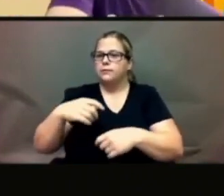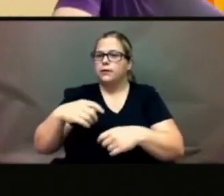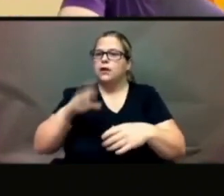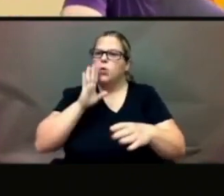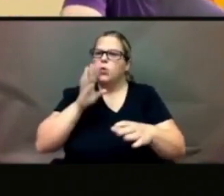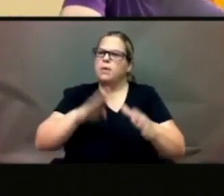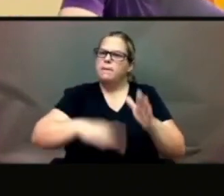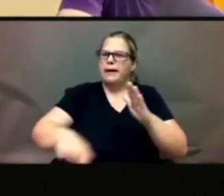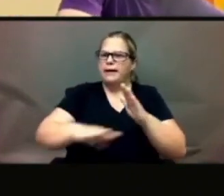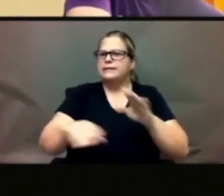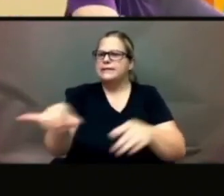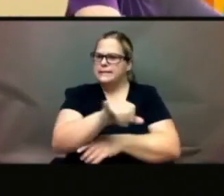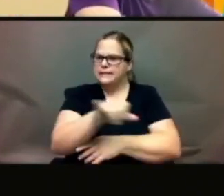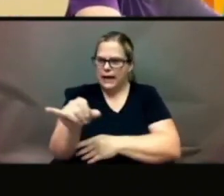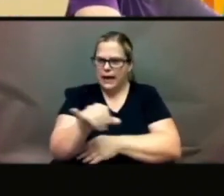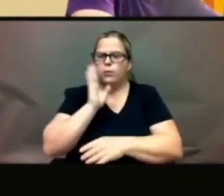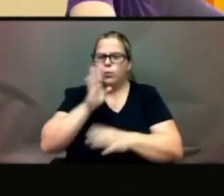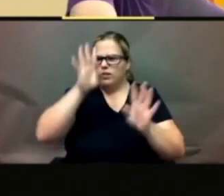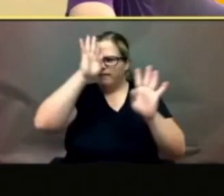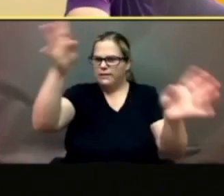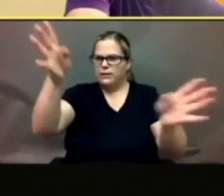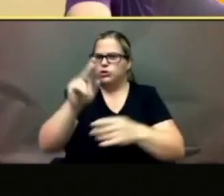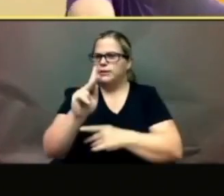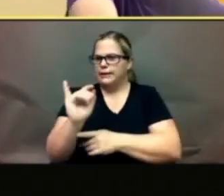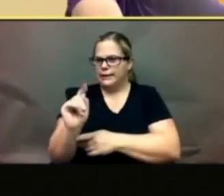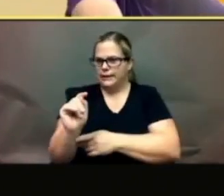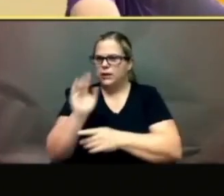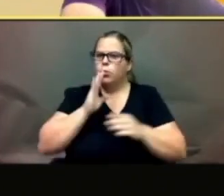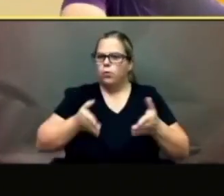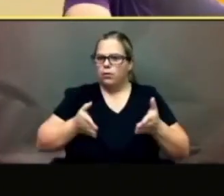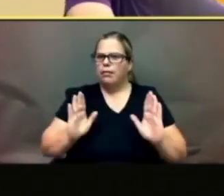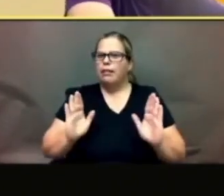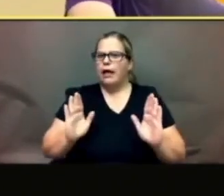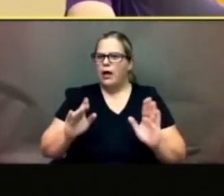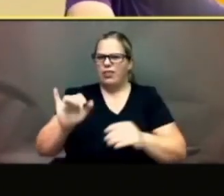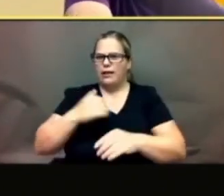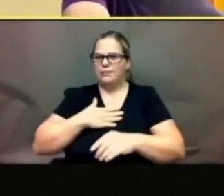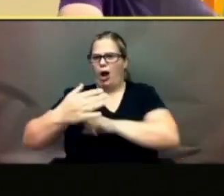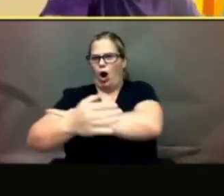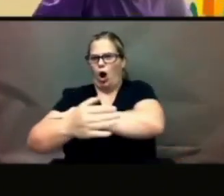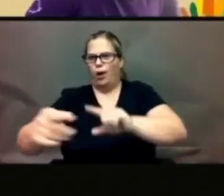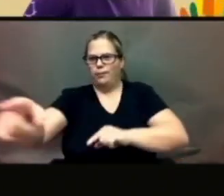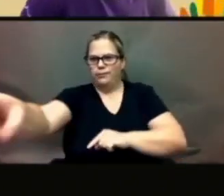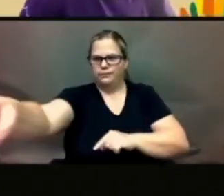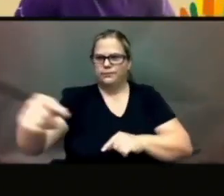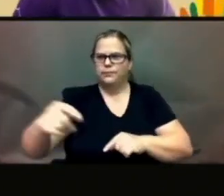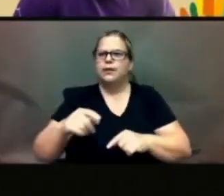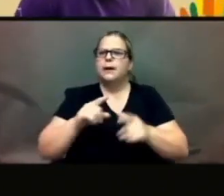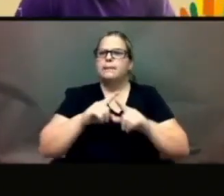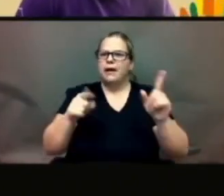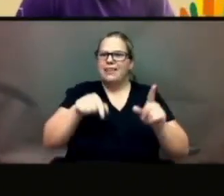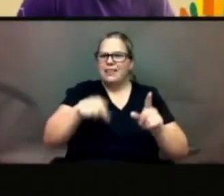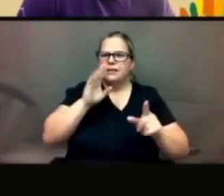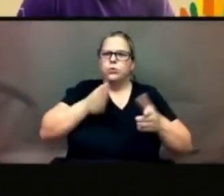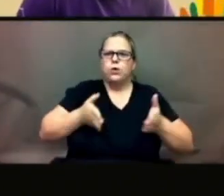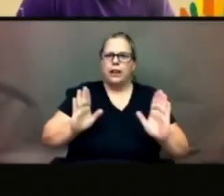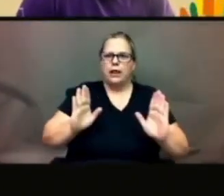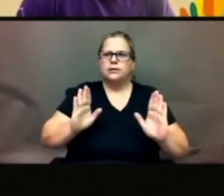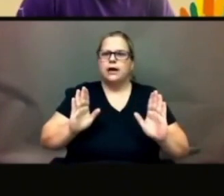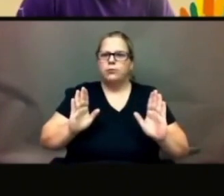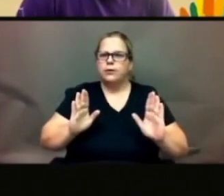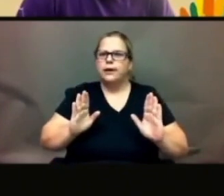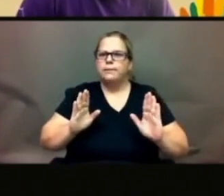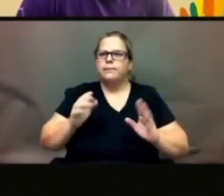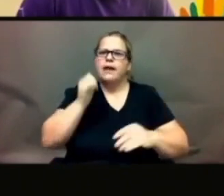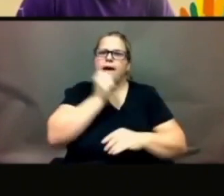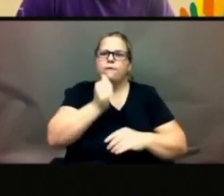same. It's just an invention kit that there's my arm. It allows you to create with everyday